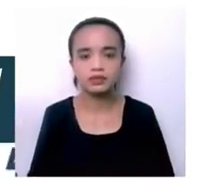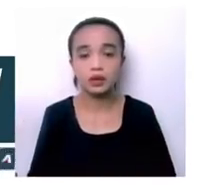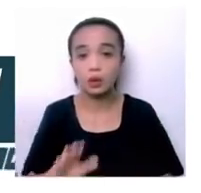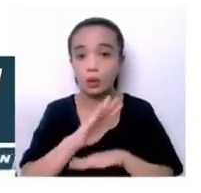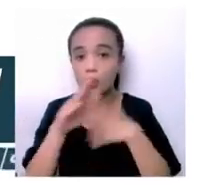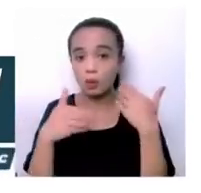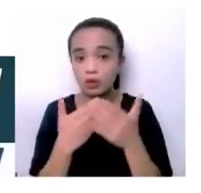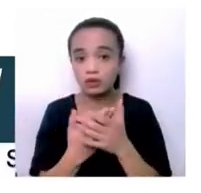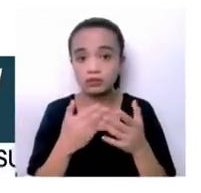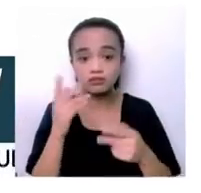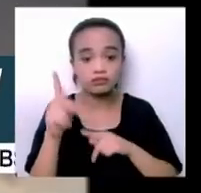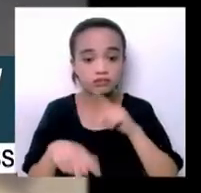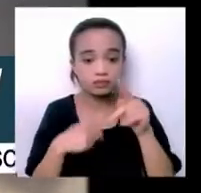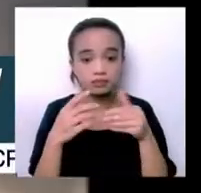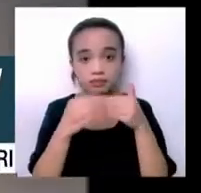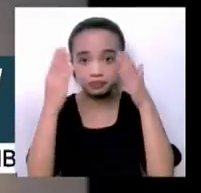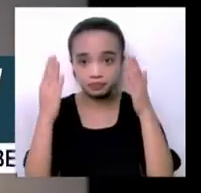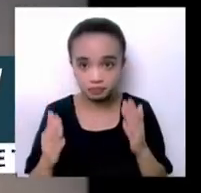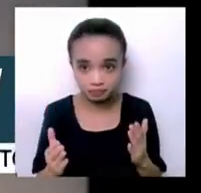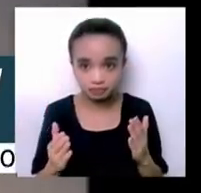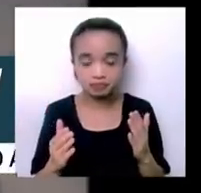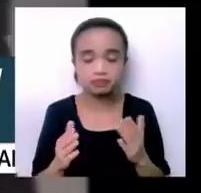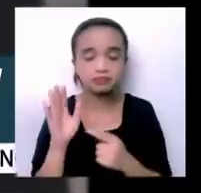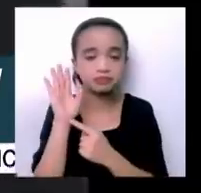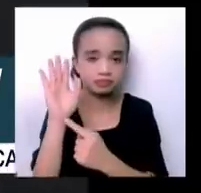our leaders tried.